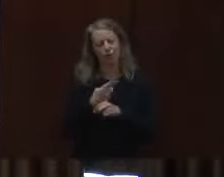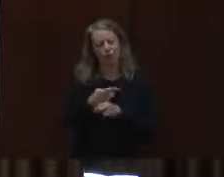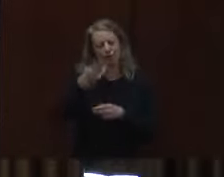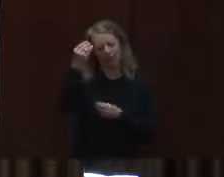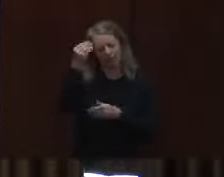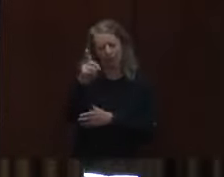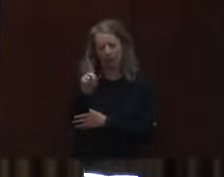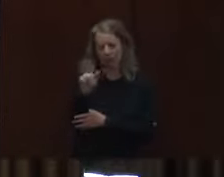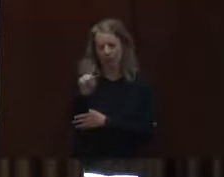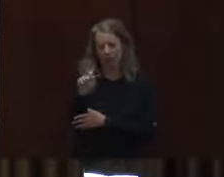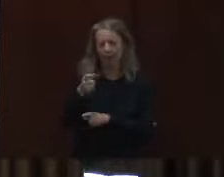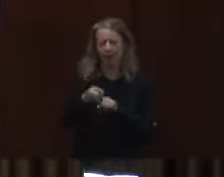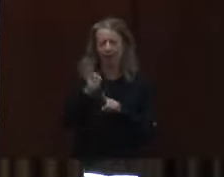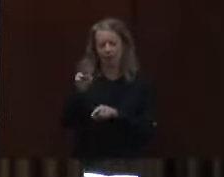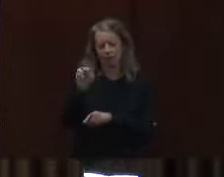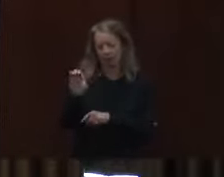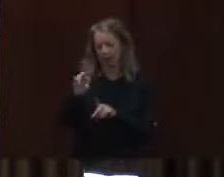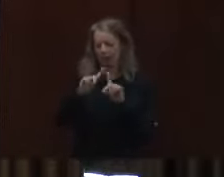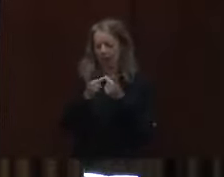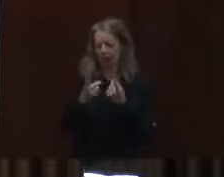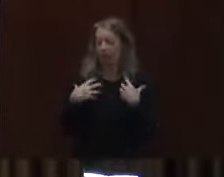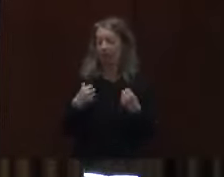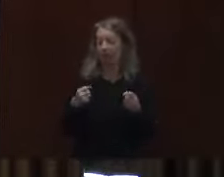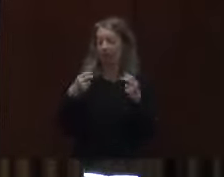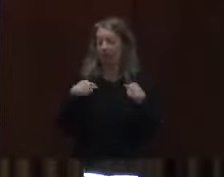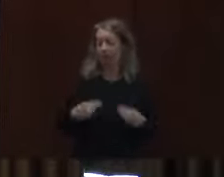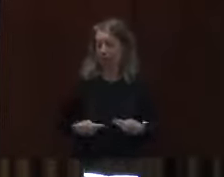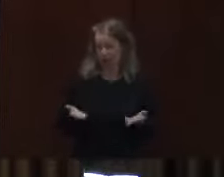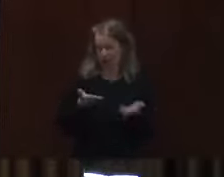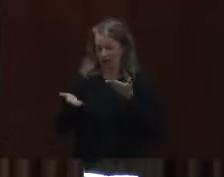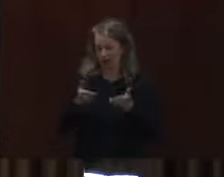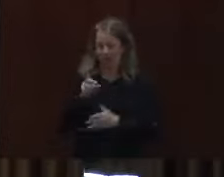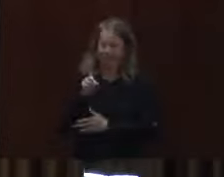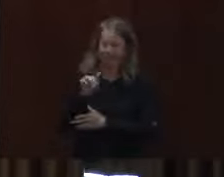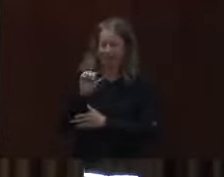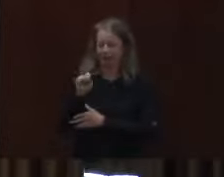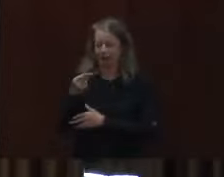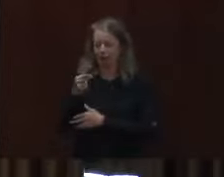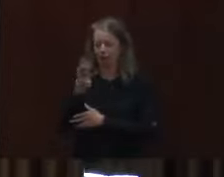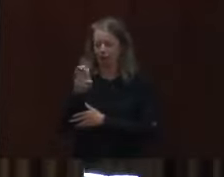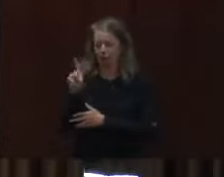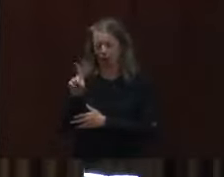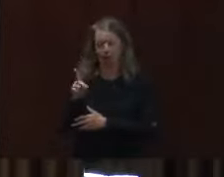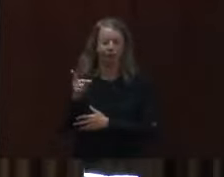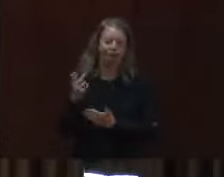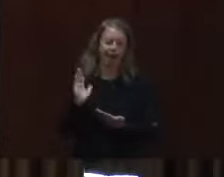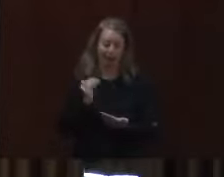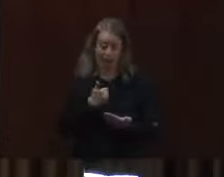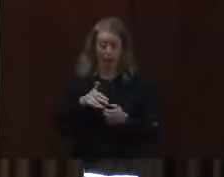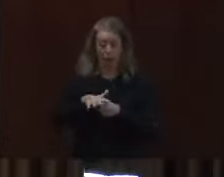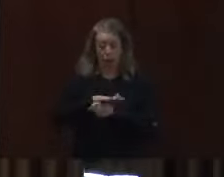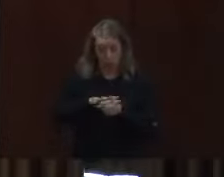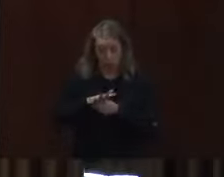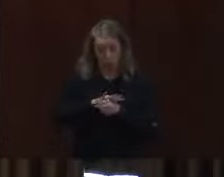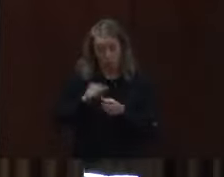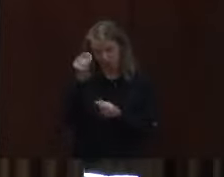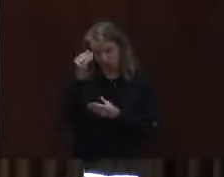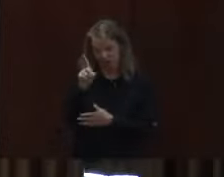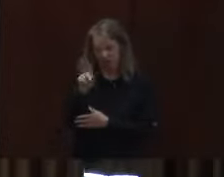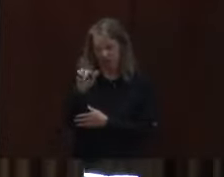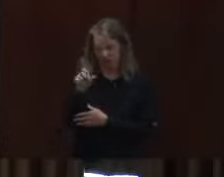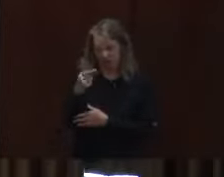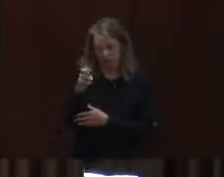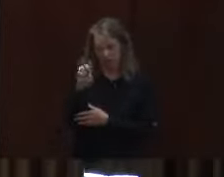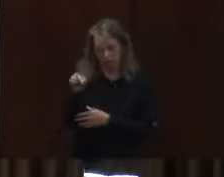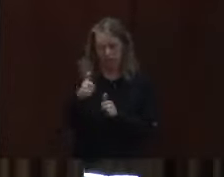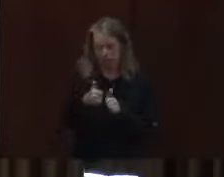North Carolina Department of Health and Human Services dashboard due to a delay in updating our local dashboard.